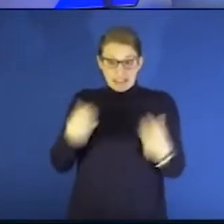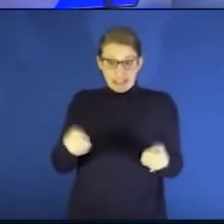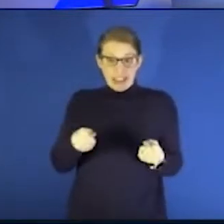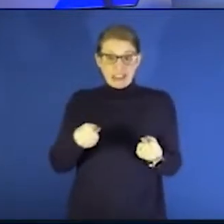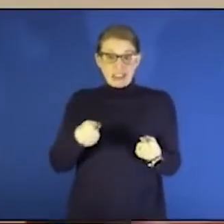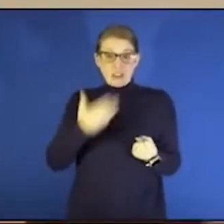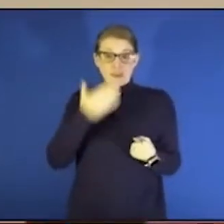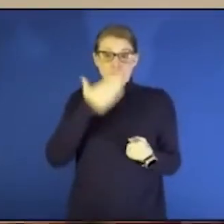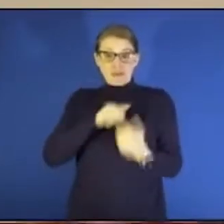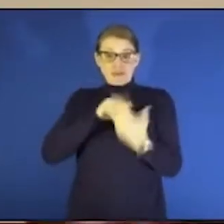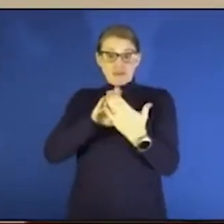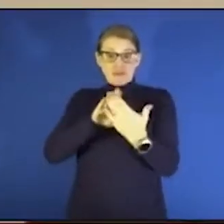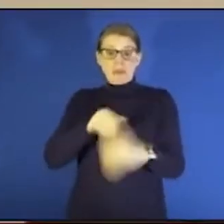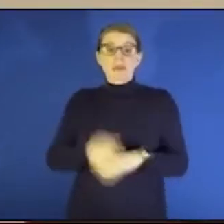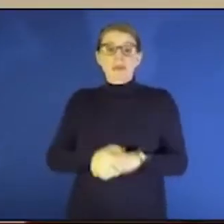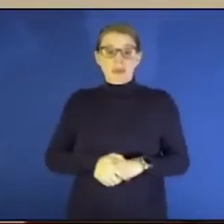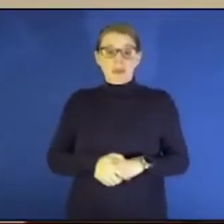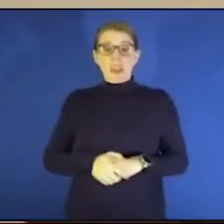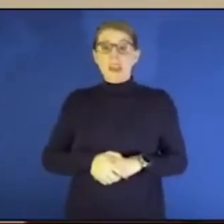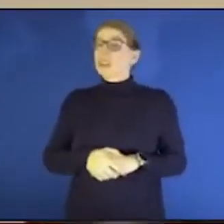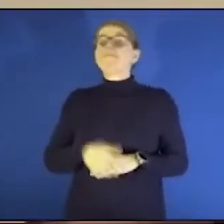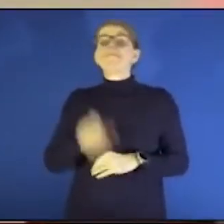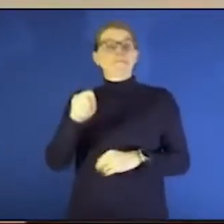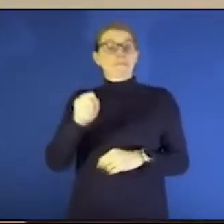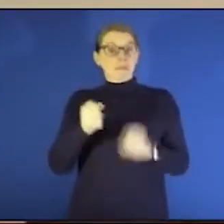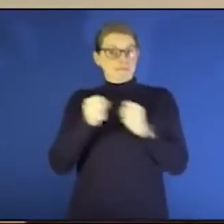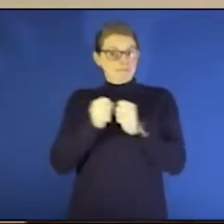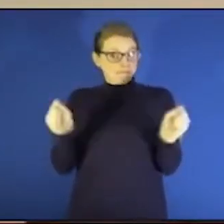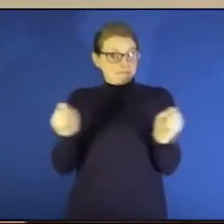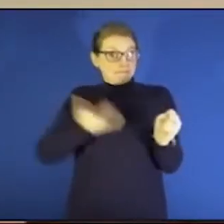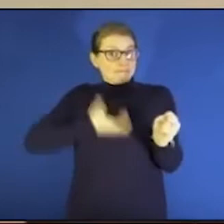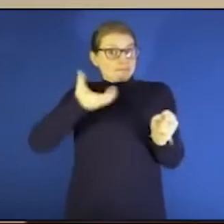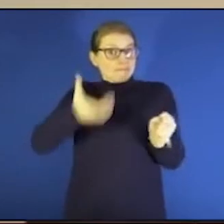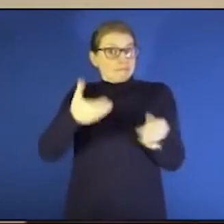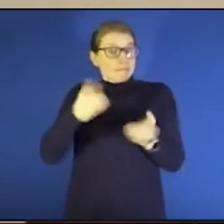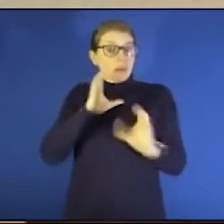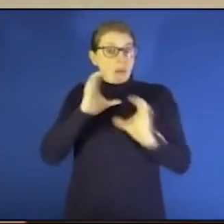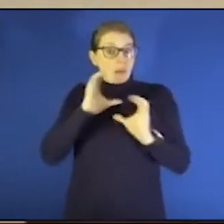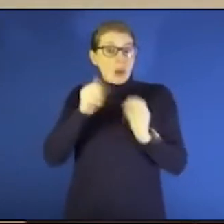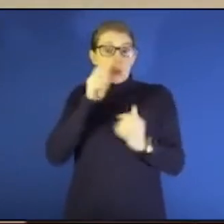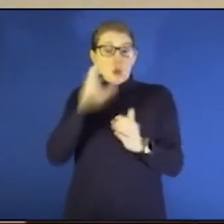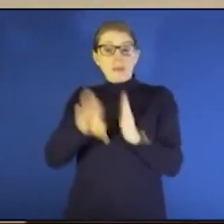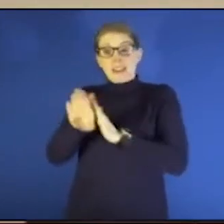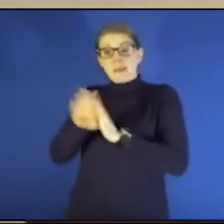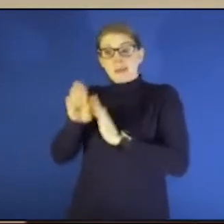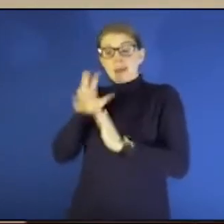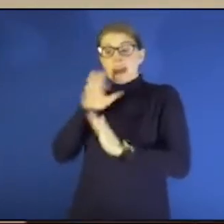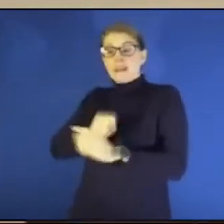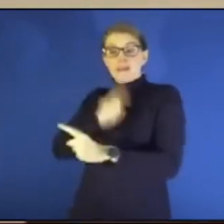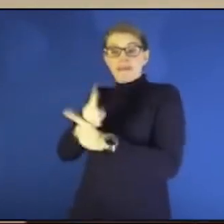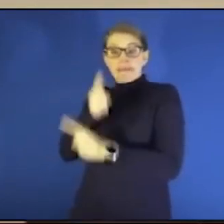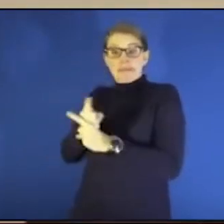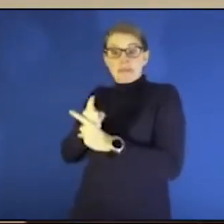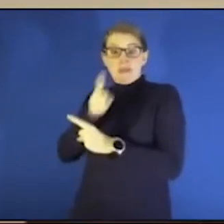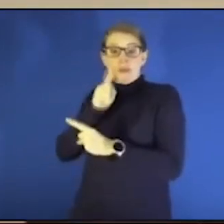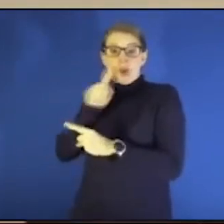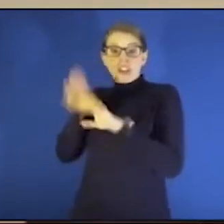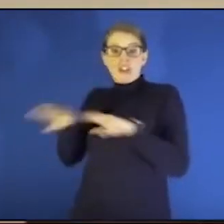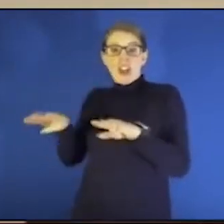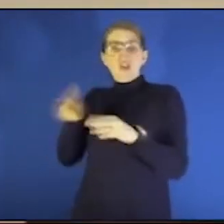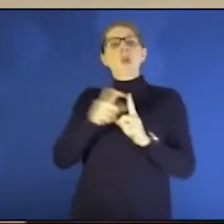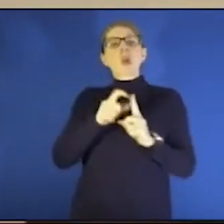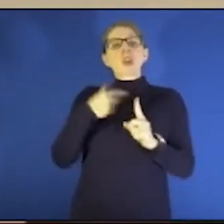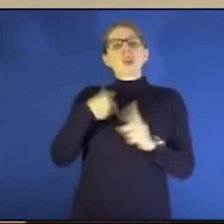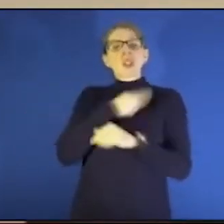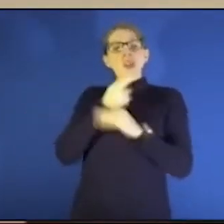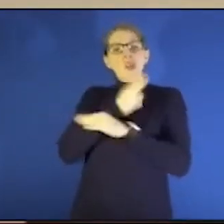going to face it. It's going to be an open and honest conversation. It's going to be developmentally appropriate for the age of the child. So the words that you use to talk